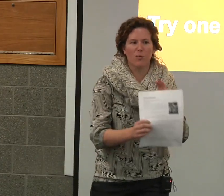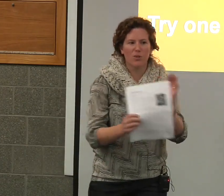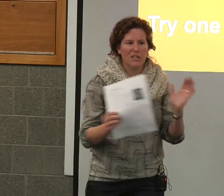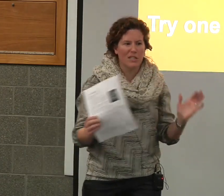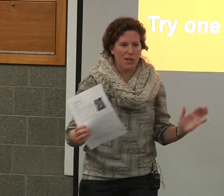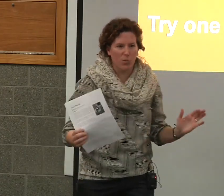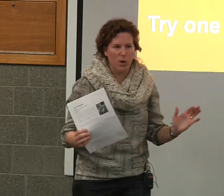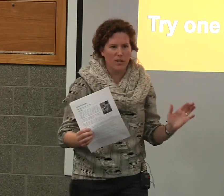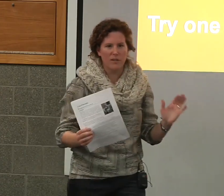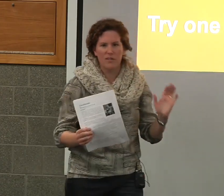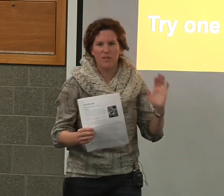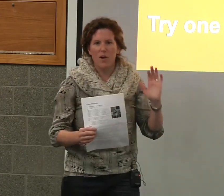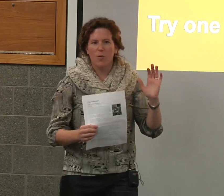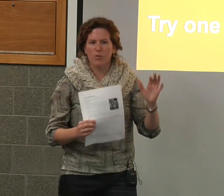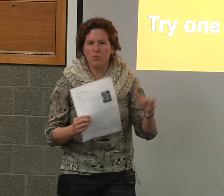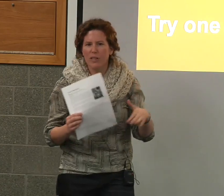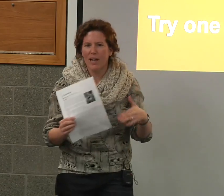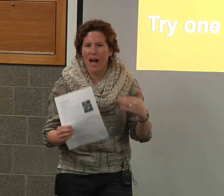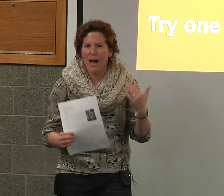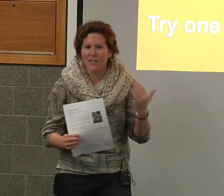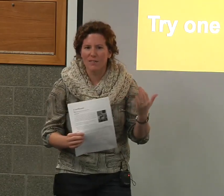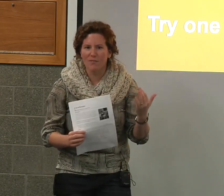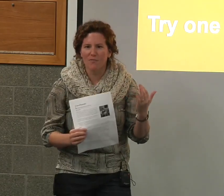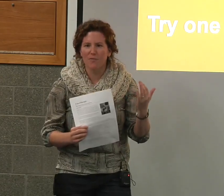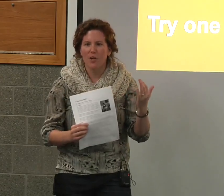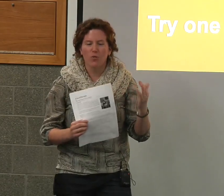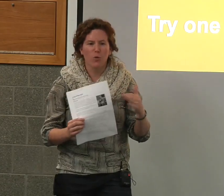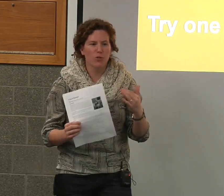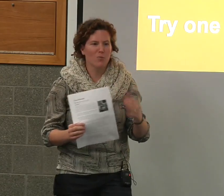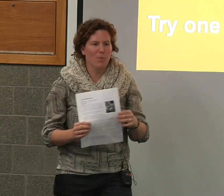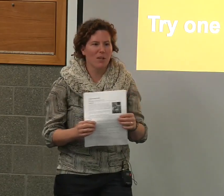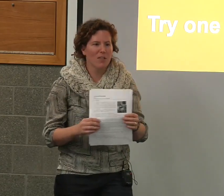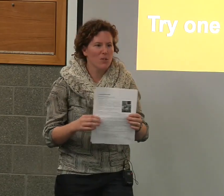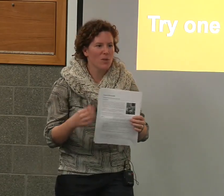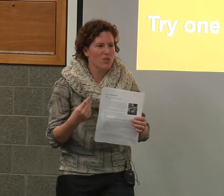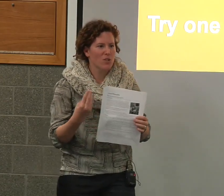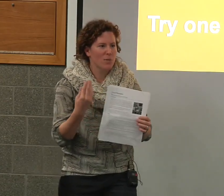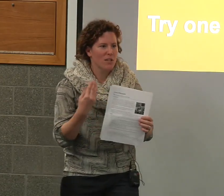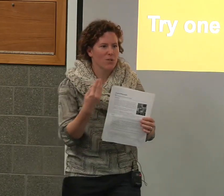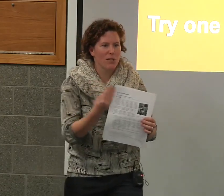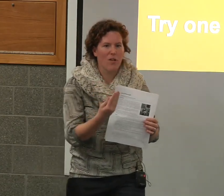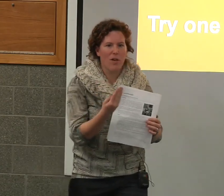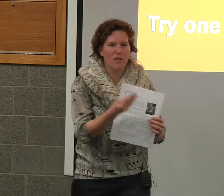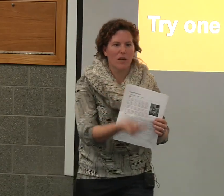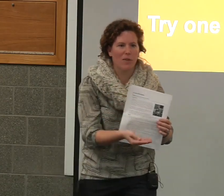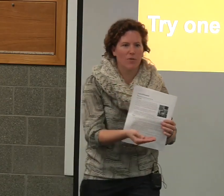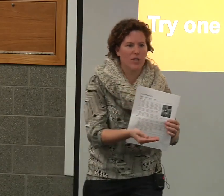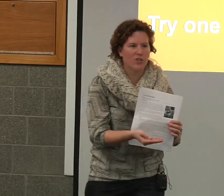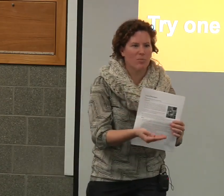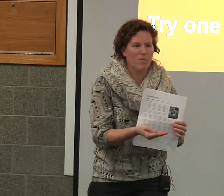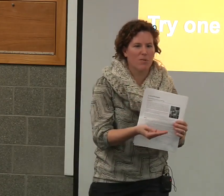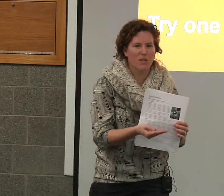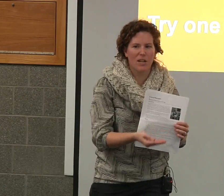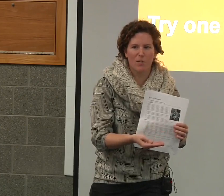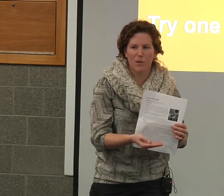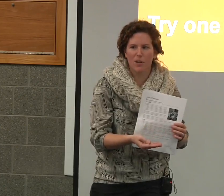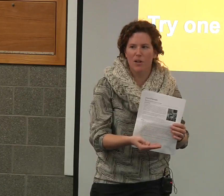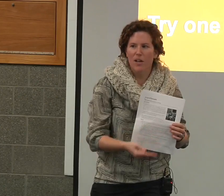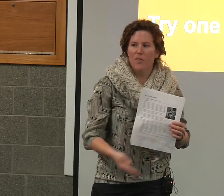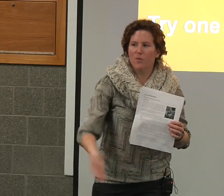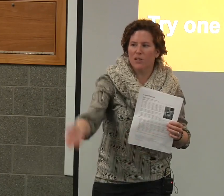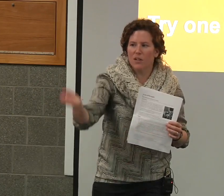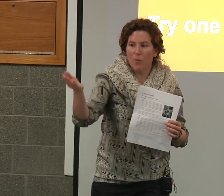much longer and more detailed ones with really active roles you might play. And this one is just being yourself, having a conversation maybe